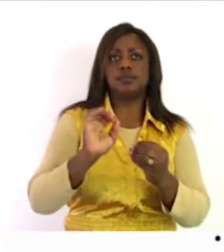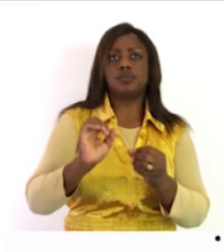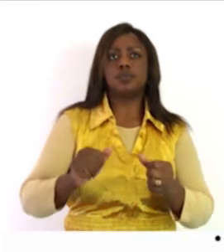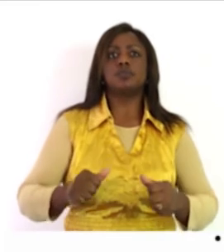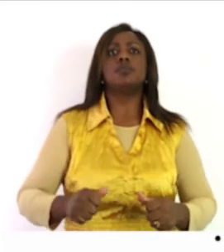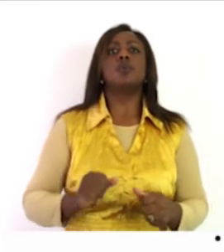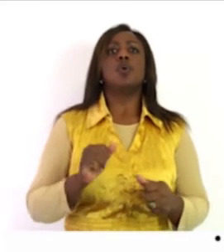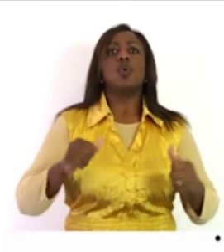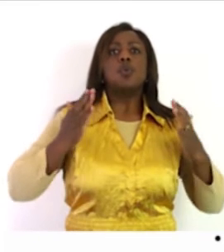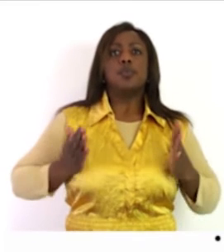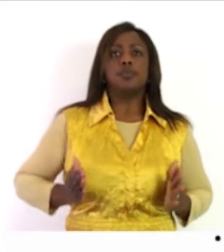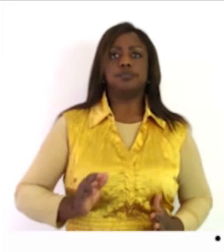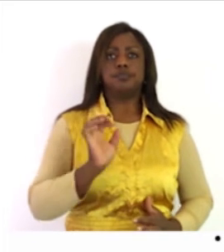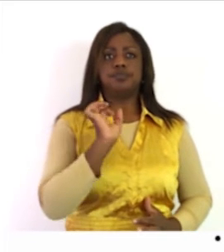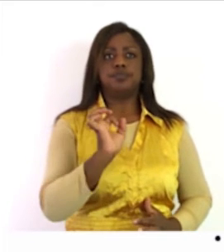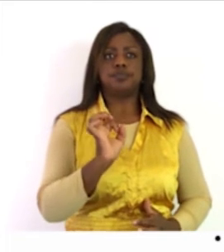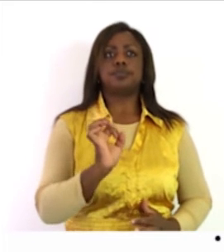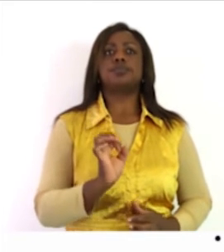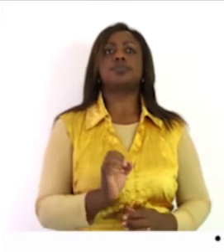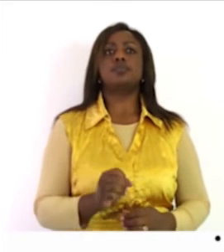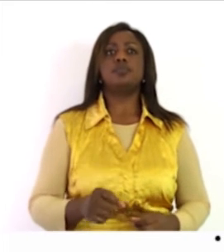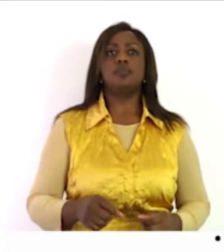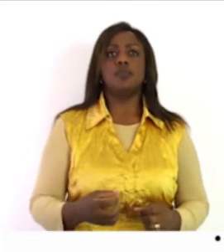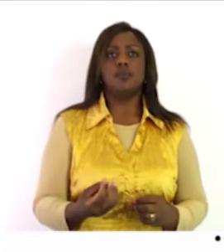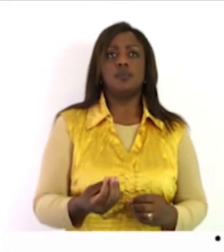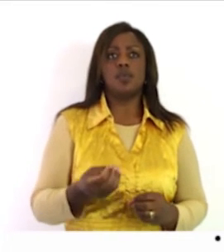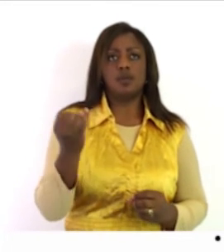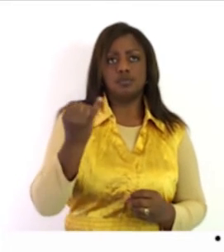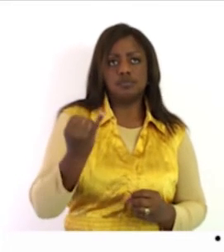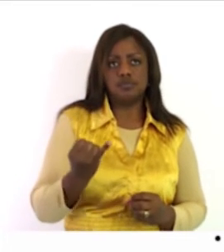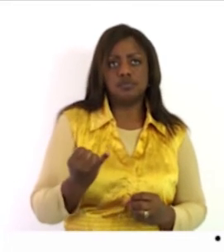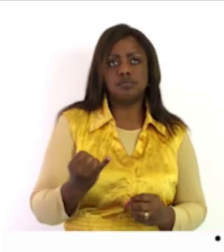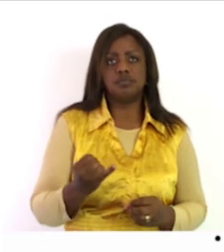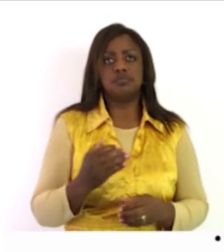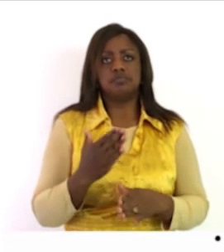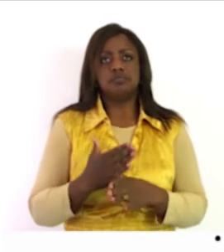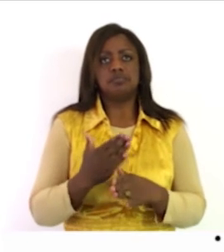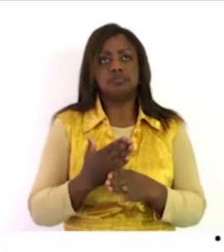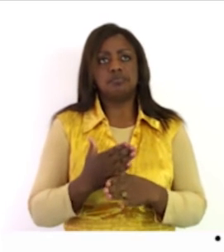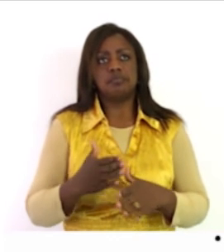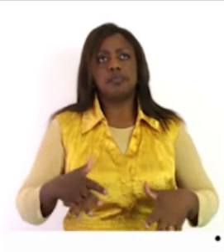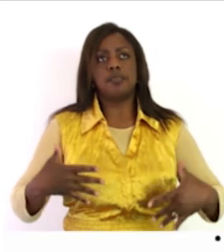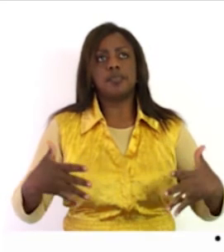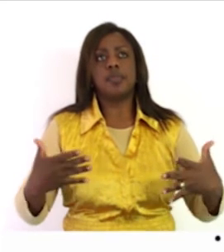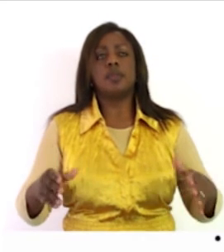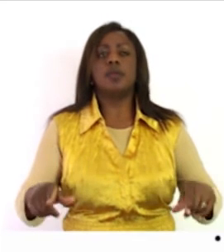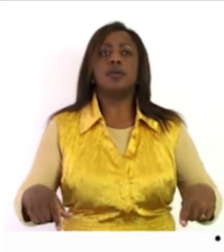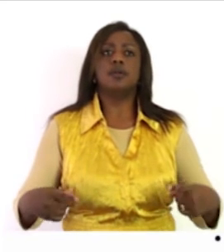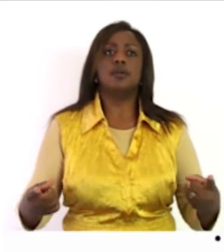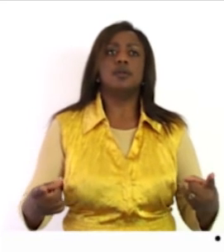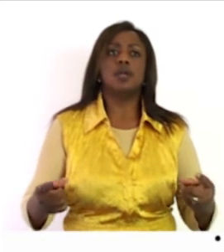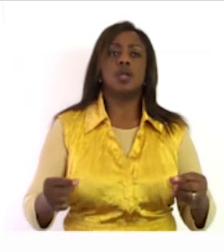own lifestyles, for instance, drawing, acting, and role play. The vocabulary for